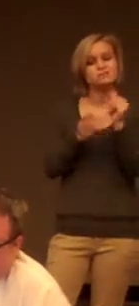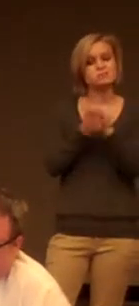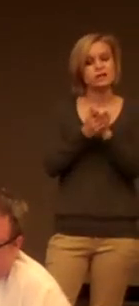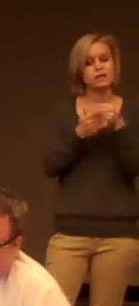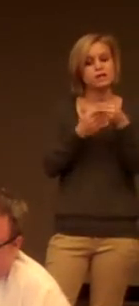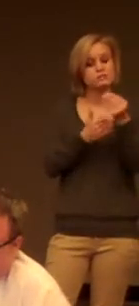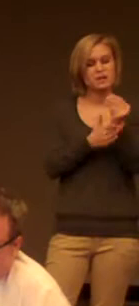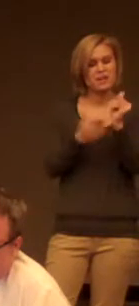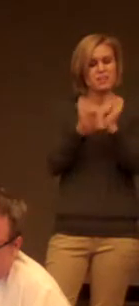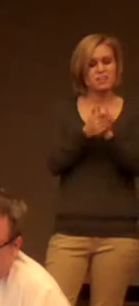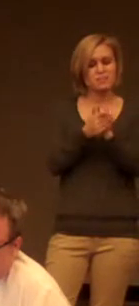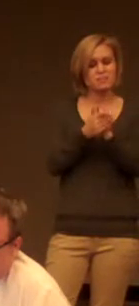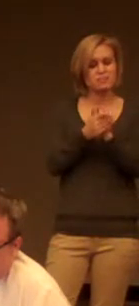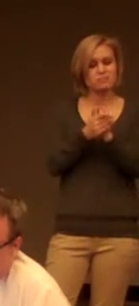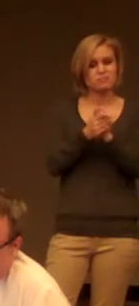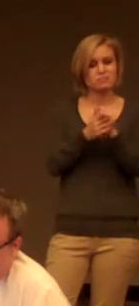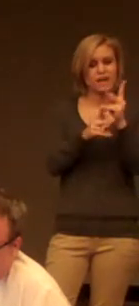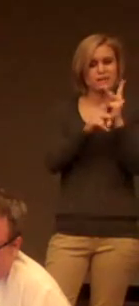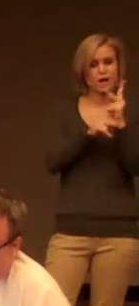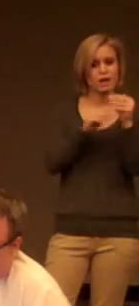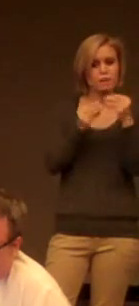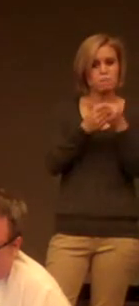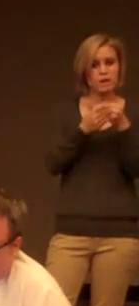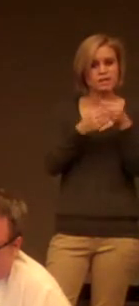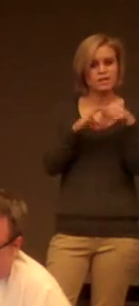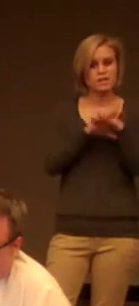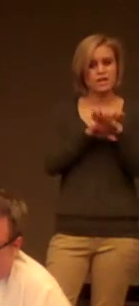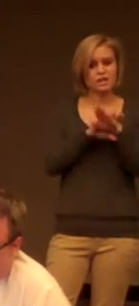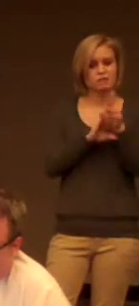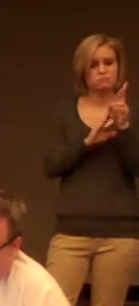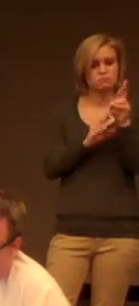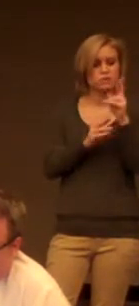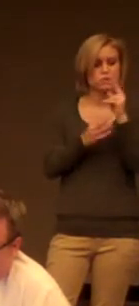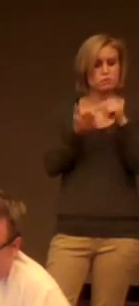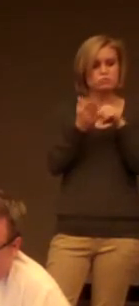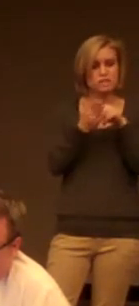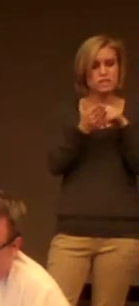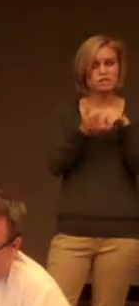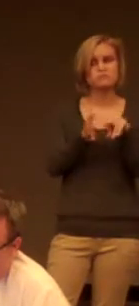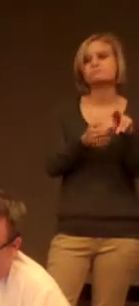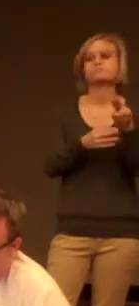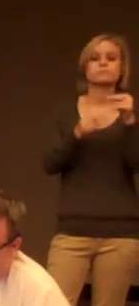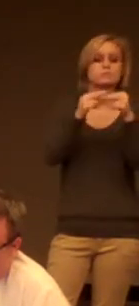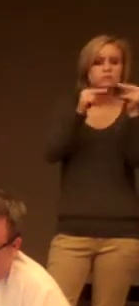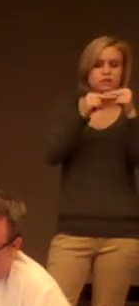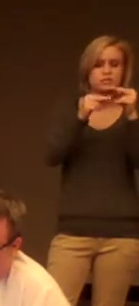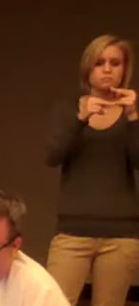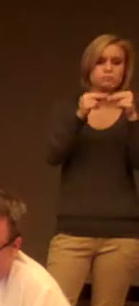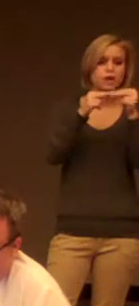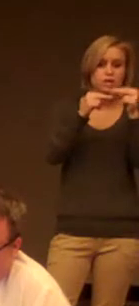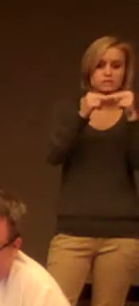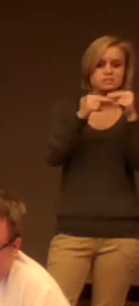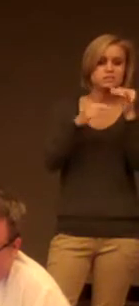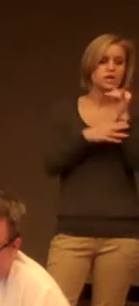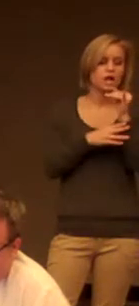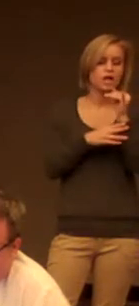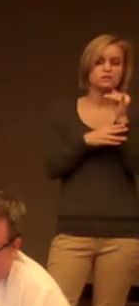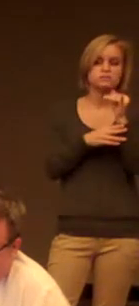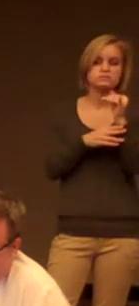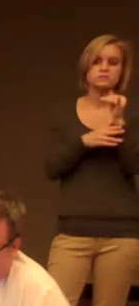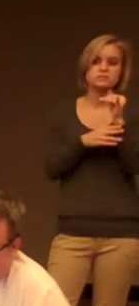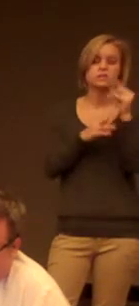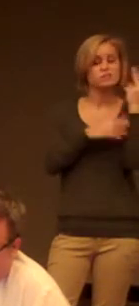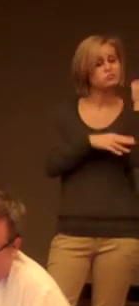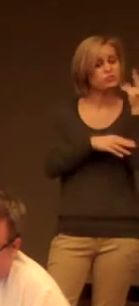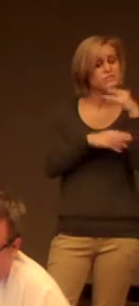spending that kind of money in reconstructing buildings is historically very nice